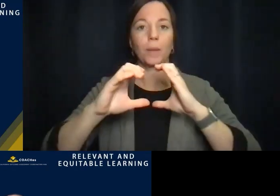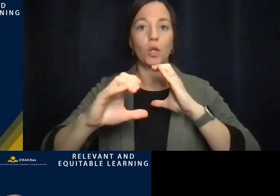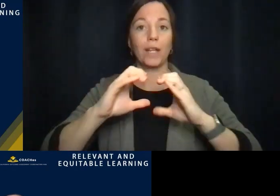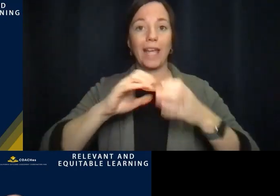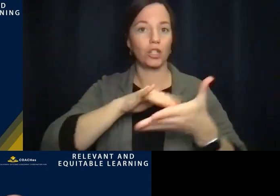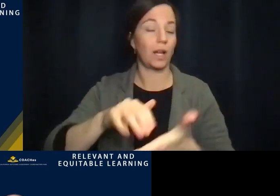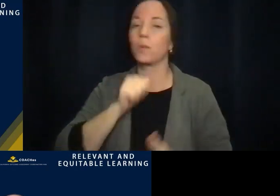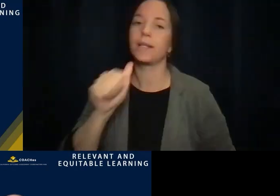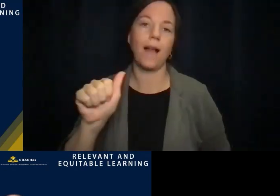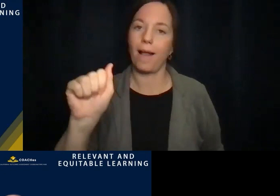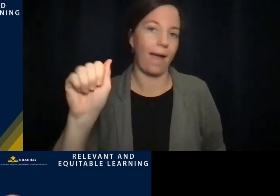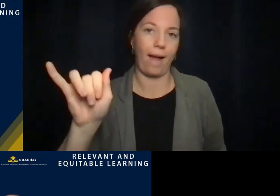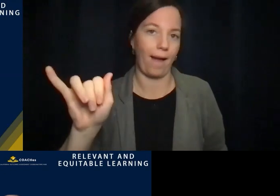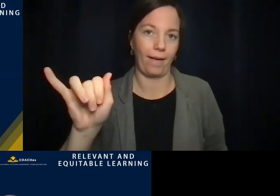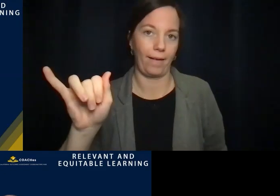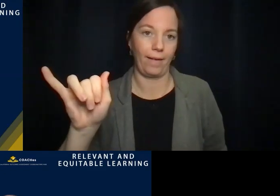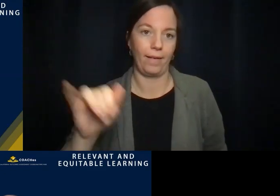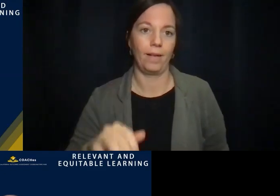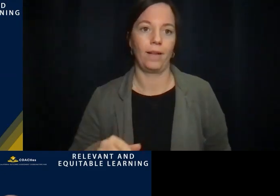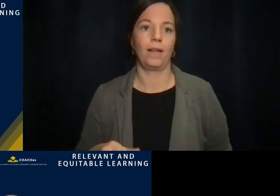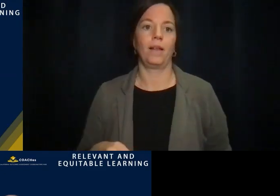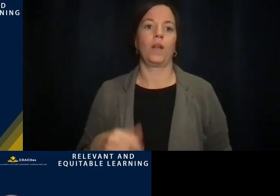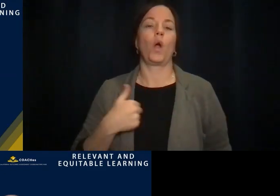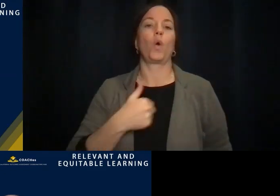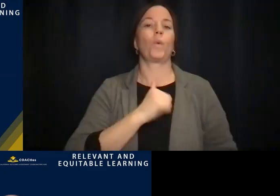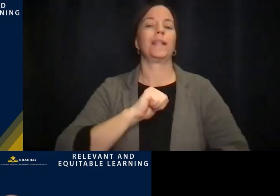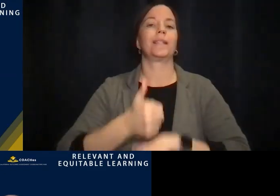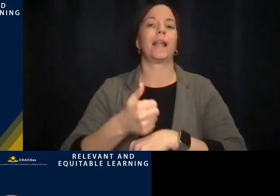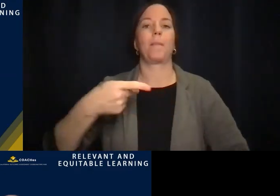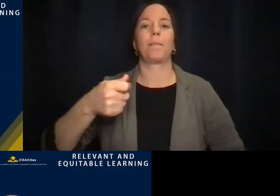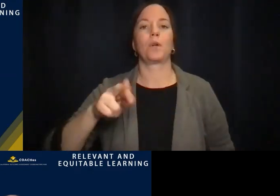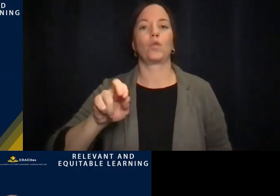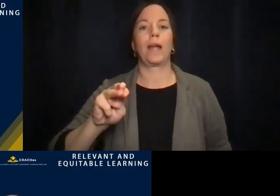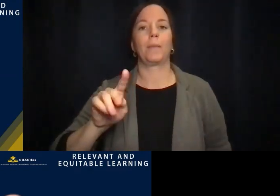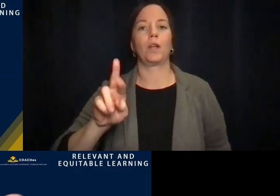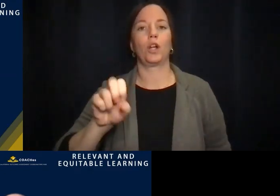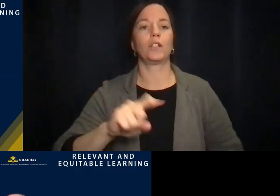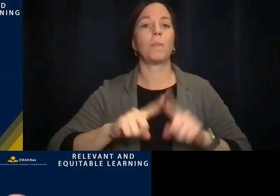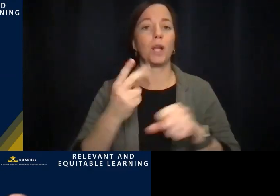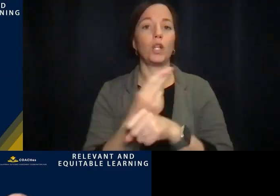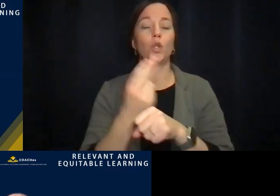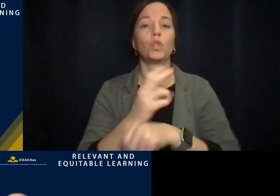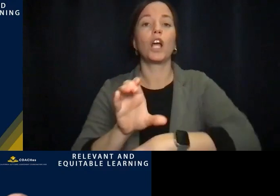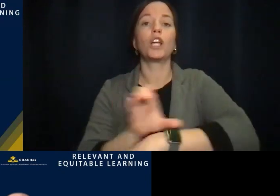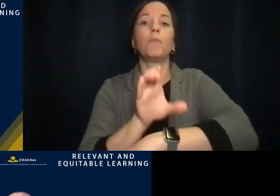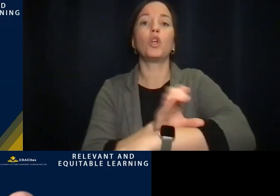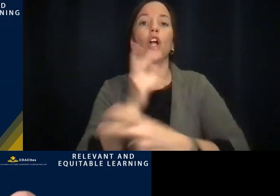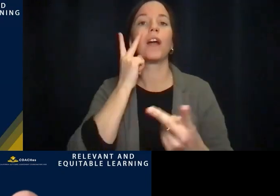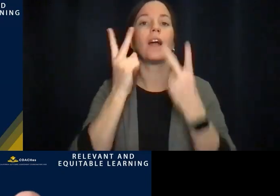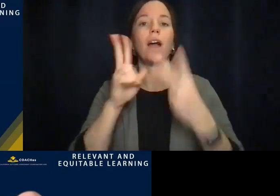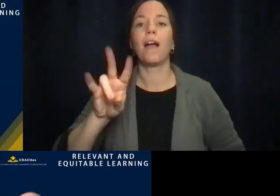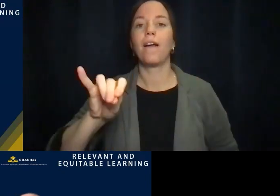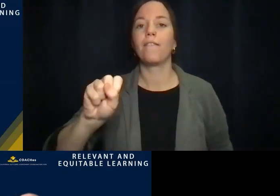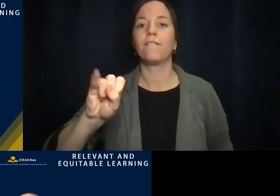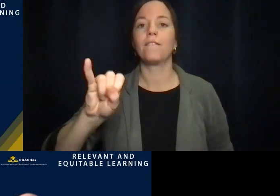wasn't AI. It was an AI where you set the parameters of the AI, but it would use what you call computer visioning. And so